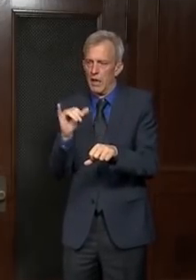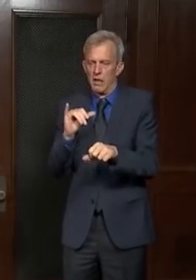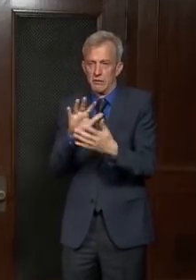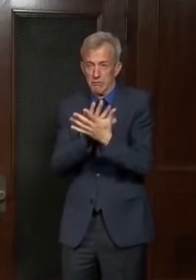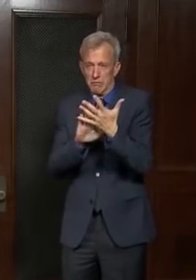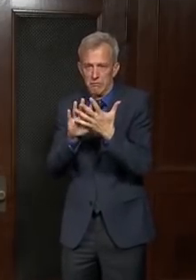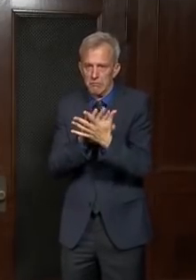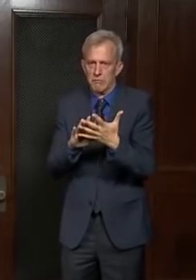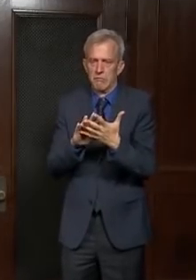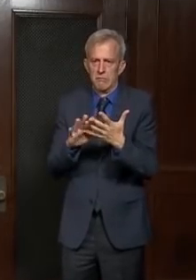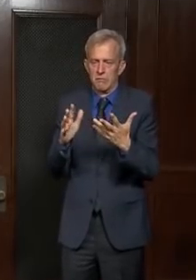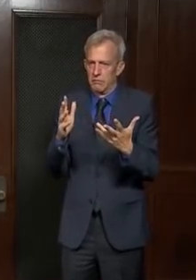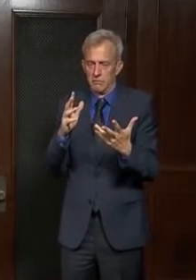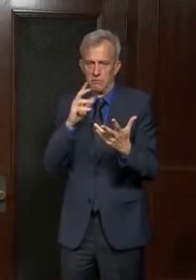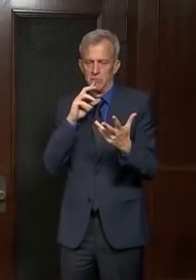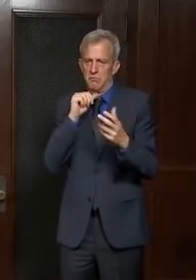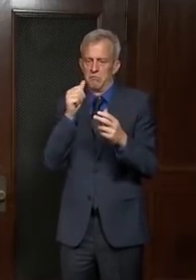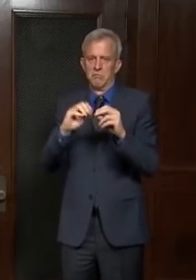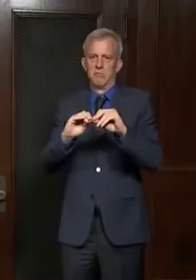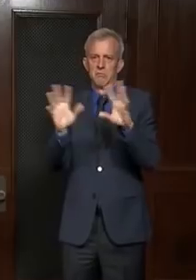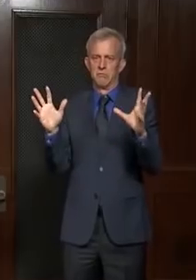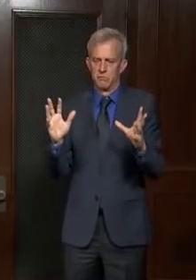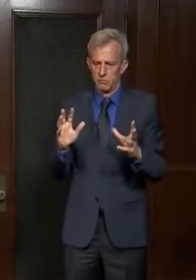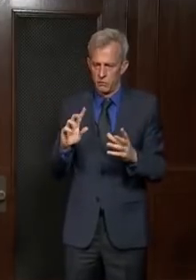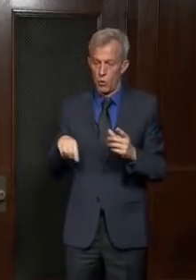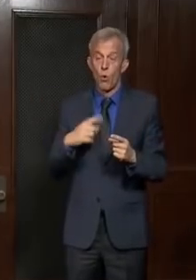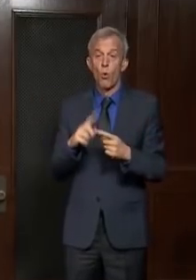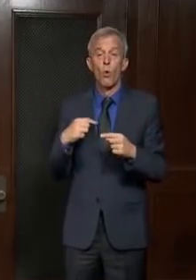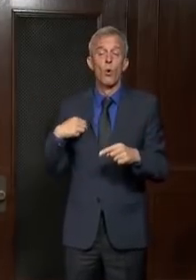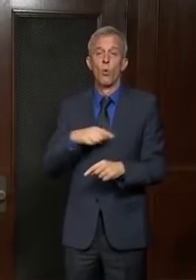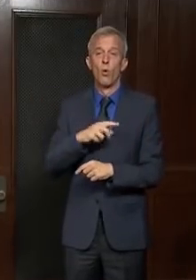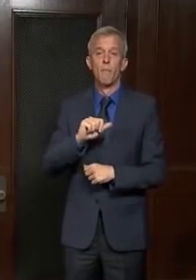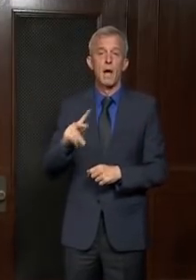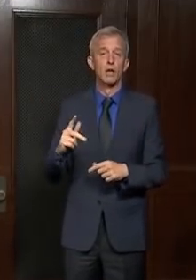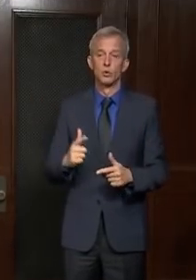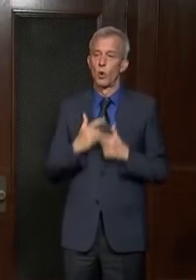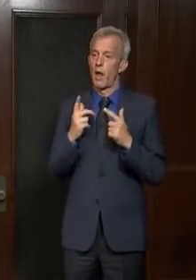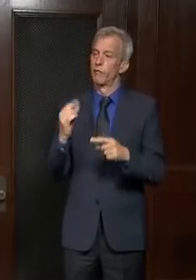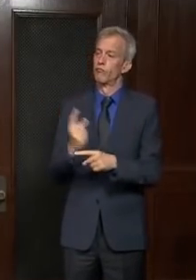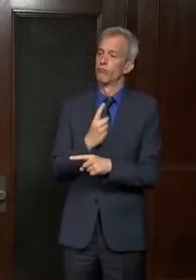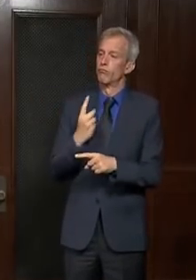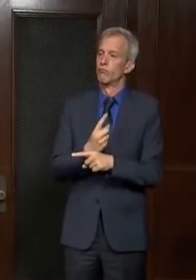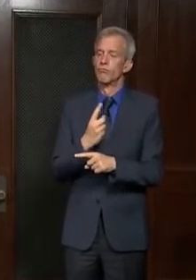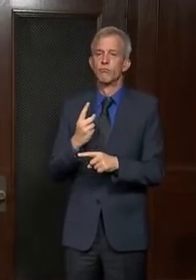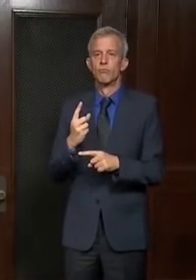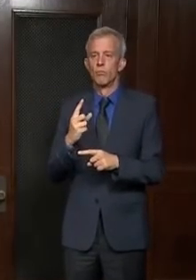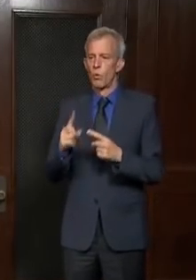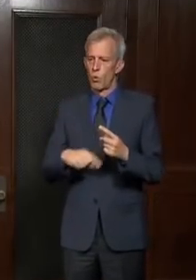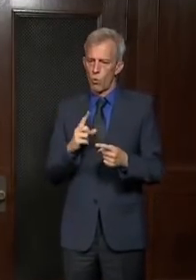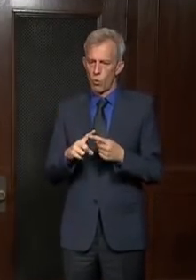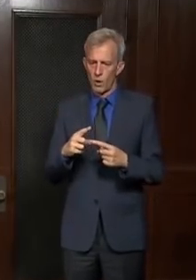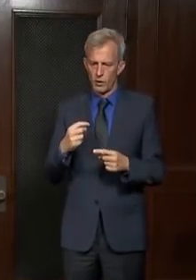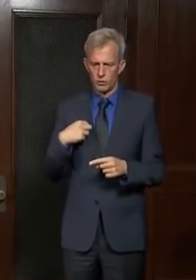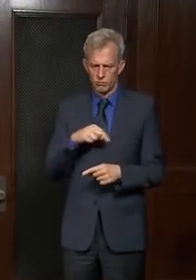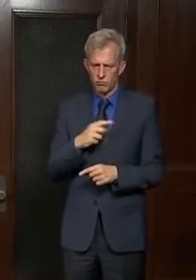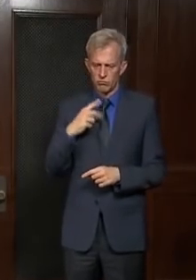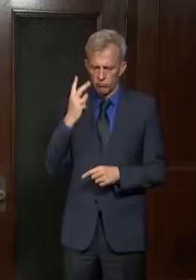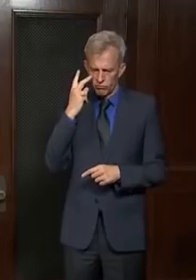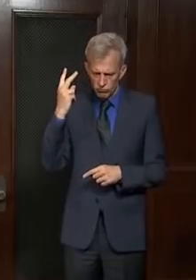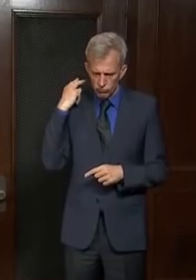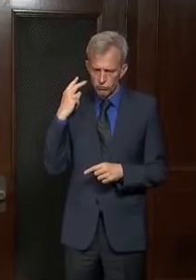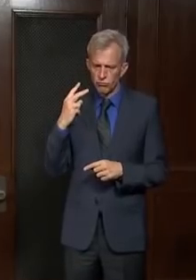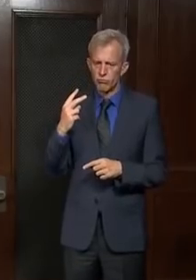The dates of the future when we will go back to life as we know it, the moments in which we will be able to see and hold loved ones